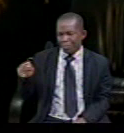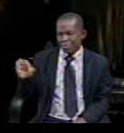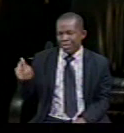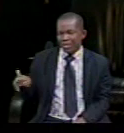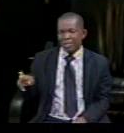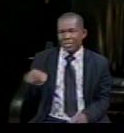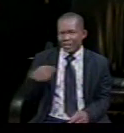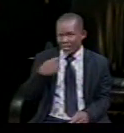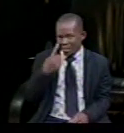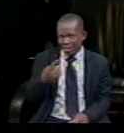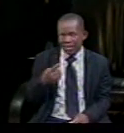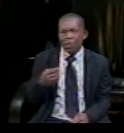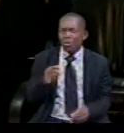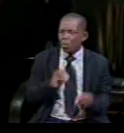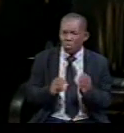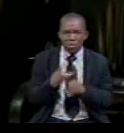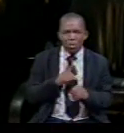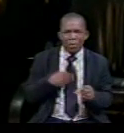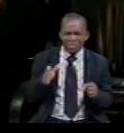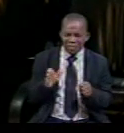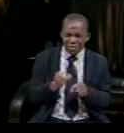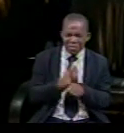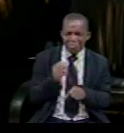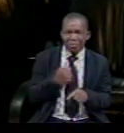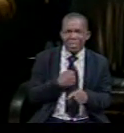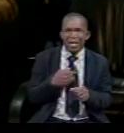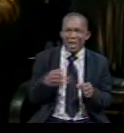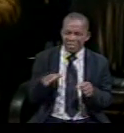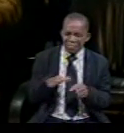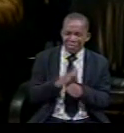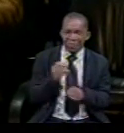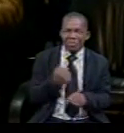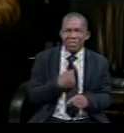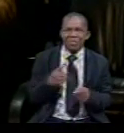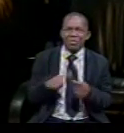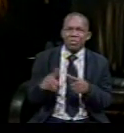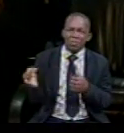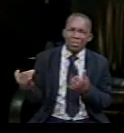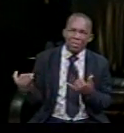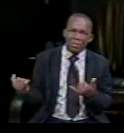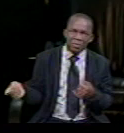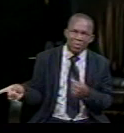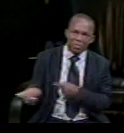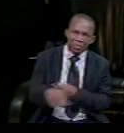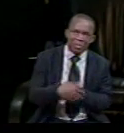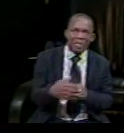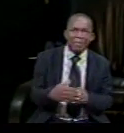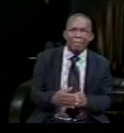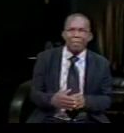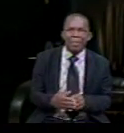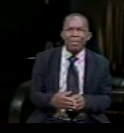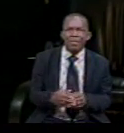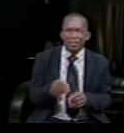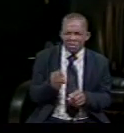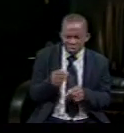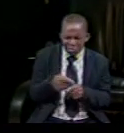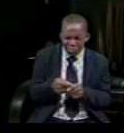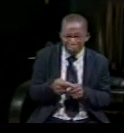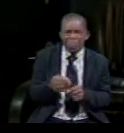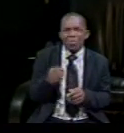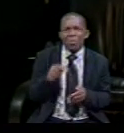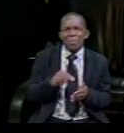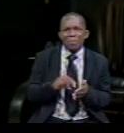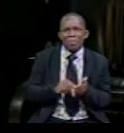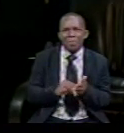me today. Fill me and fill me today. Fill me in 20 seconds. Speak that language to the Lord. We need